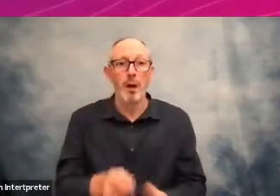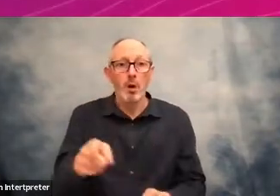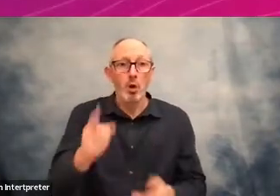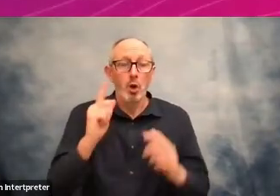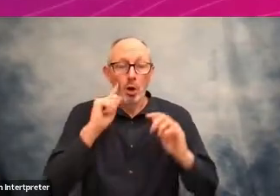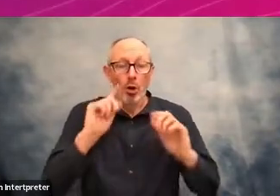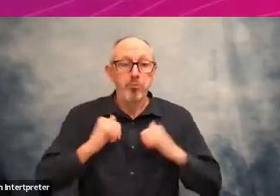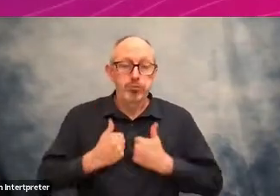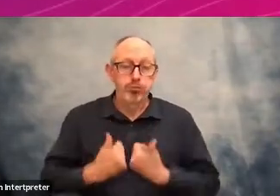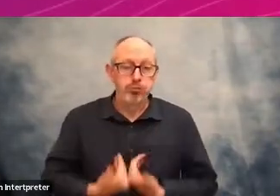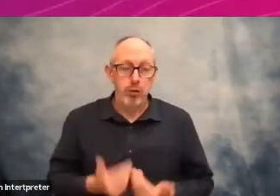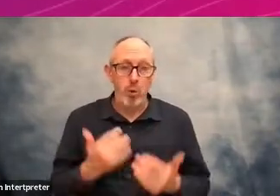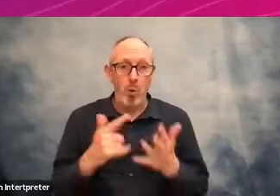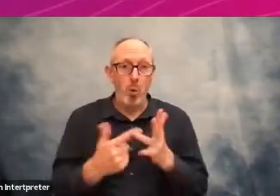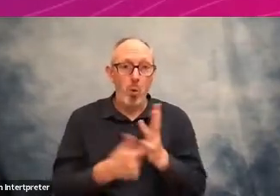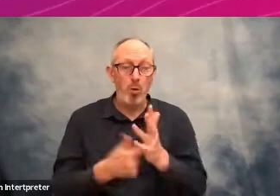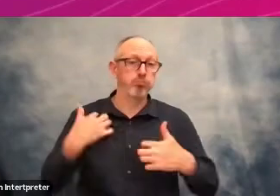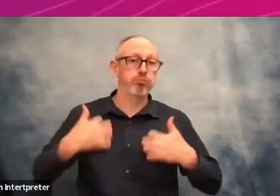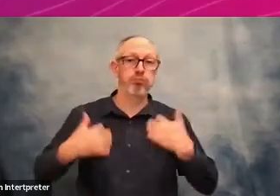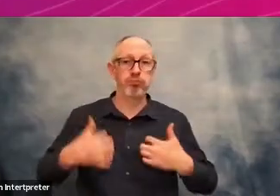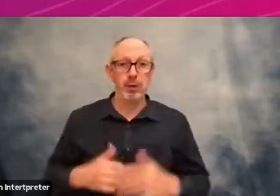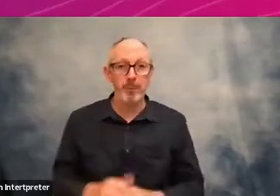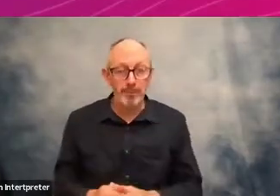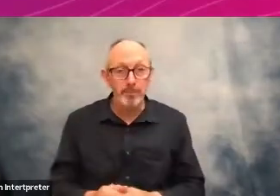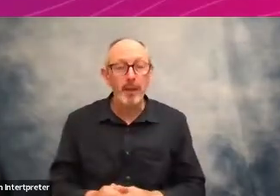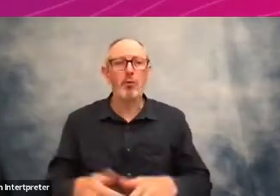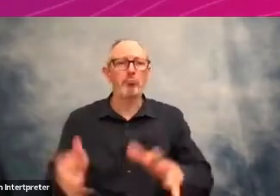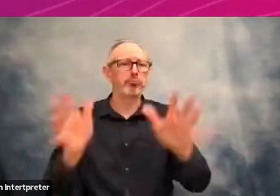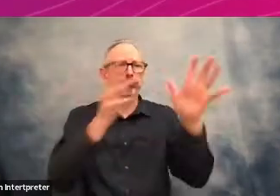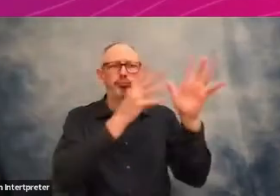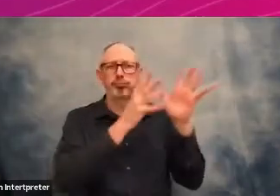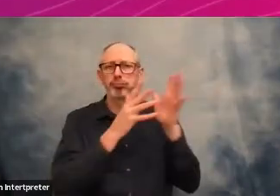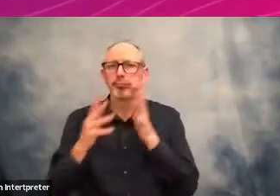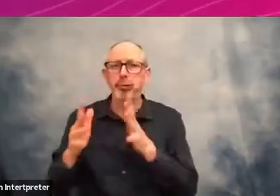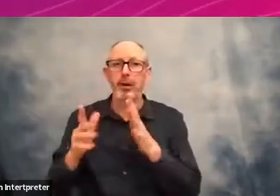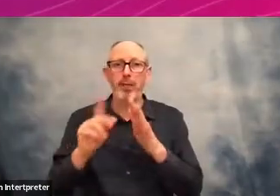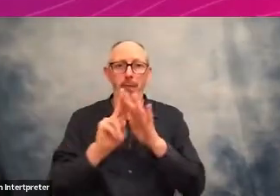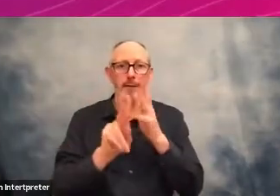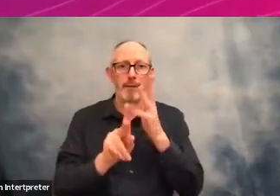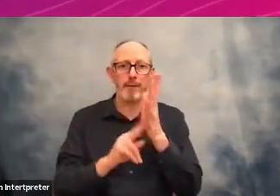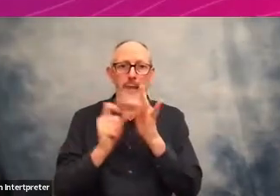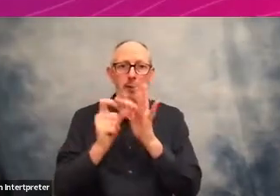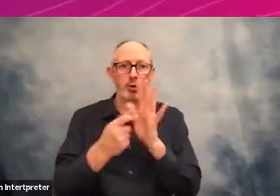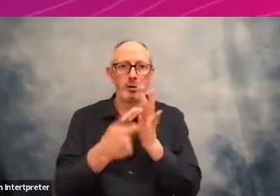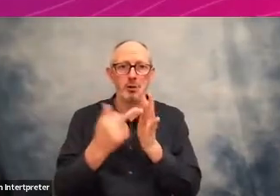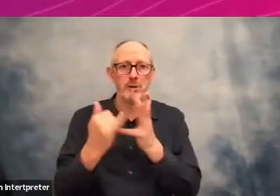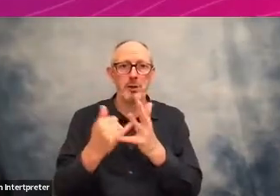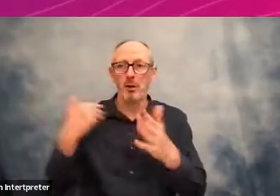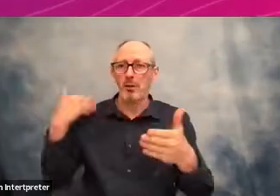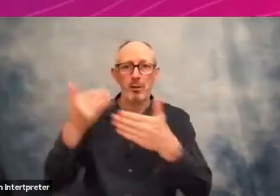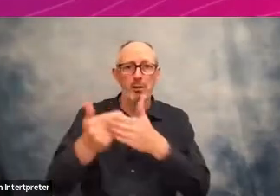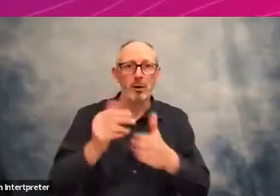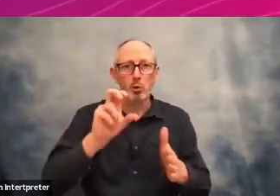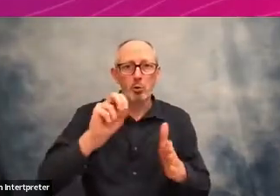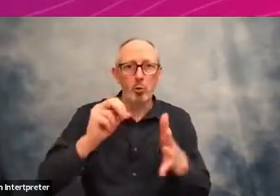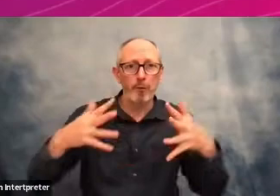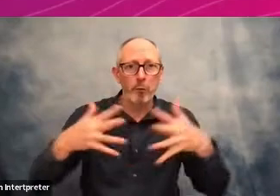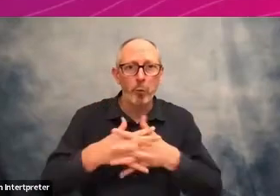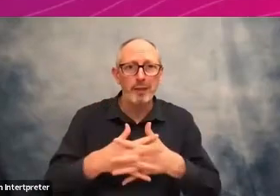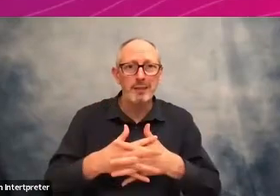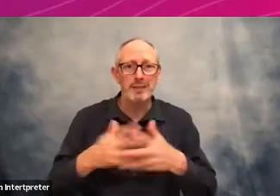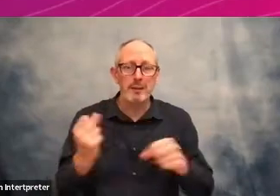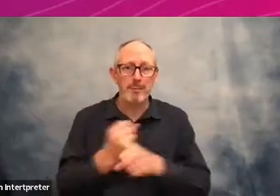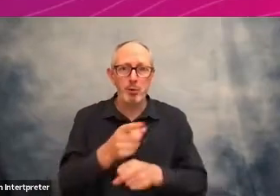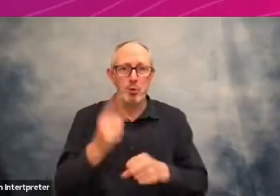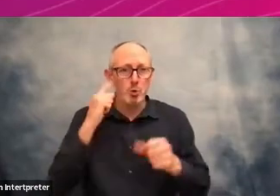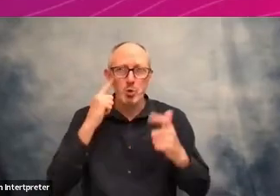energized? Congratulations to our founders and their teams. These 12 weeks have pushed many of you well outside your comfort zone.